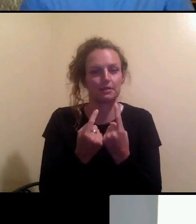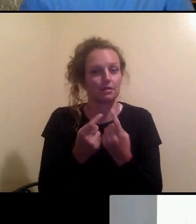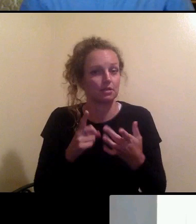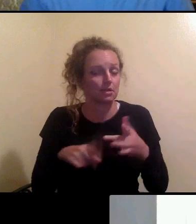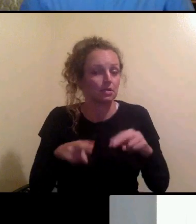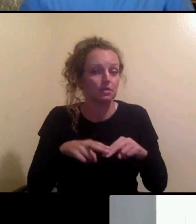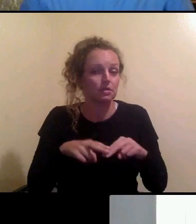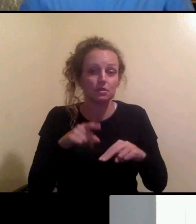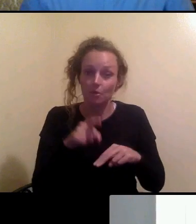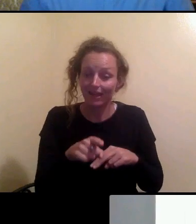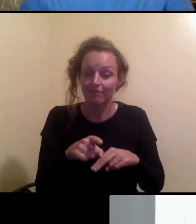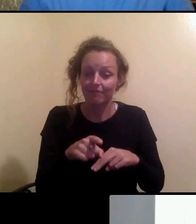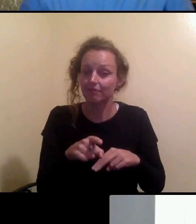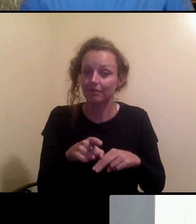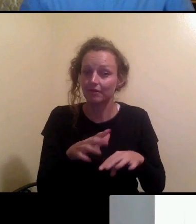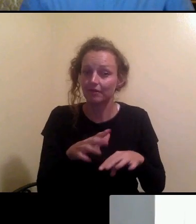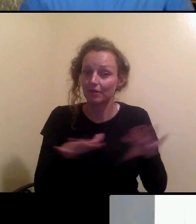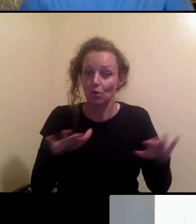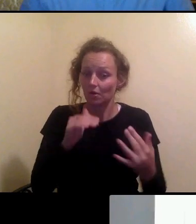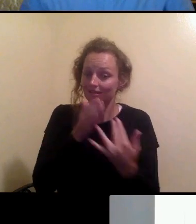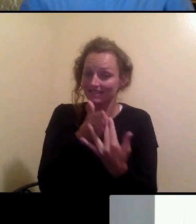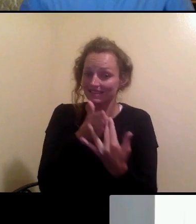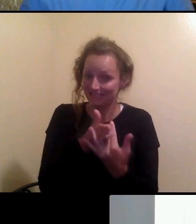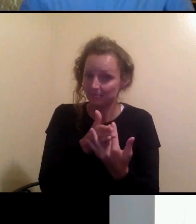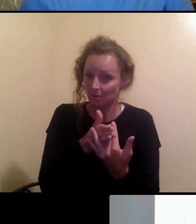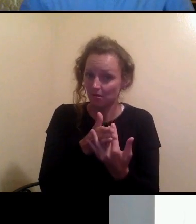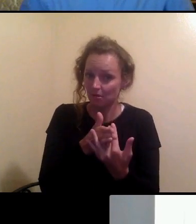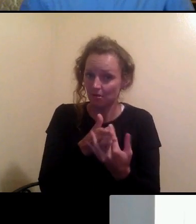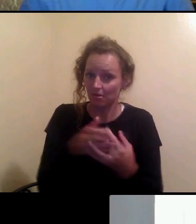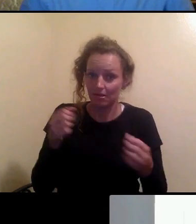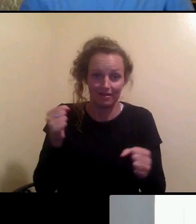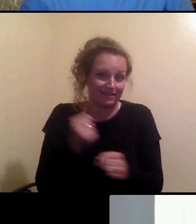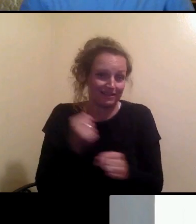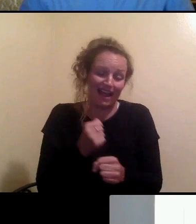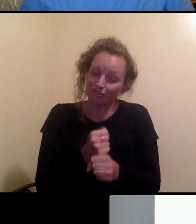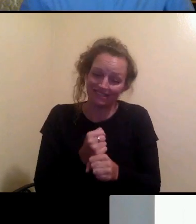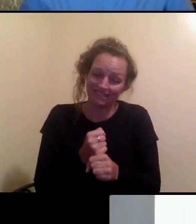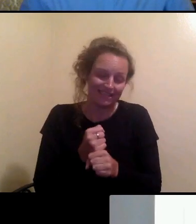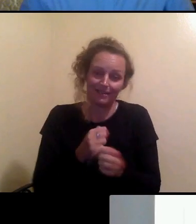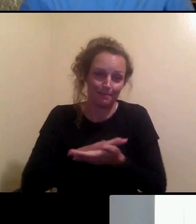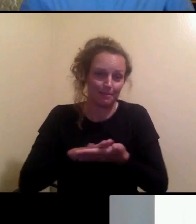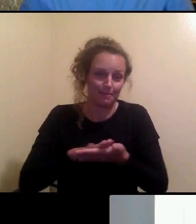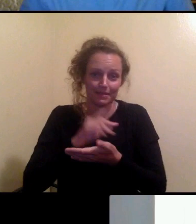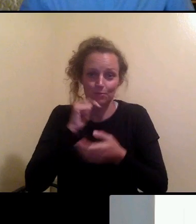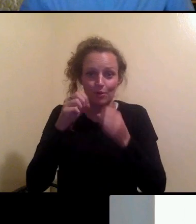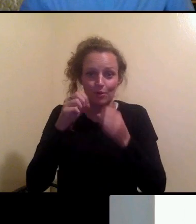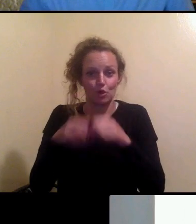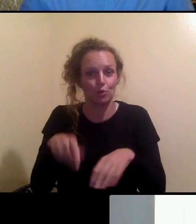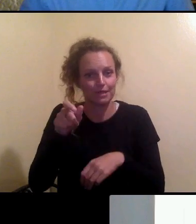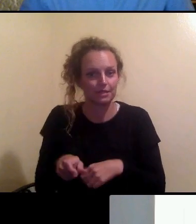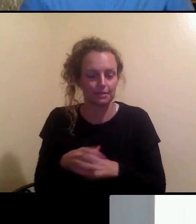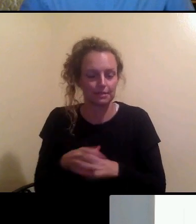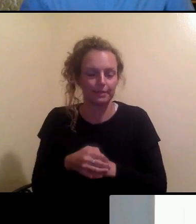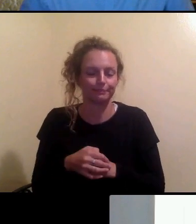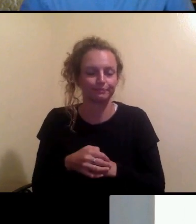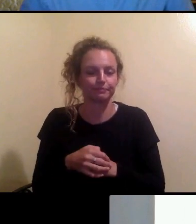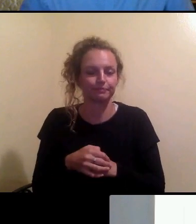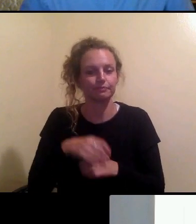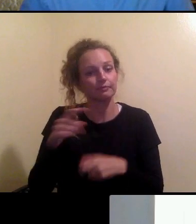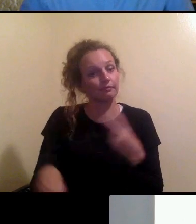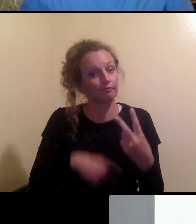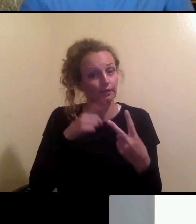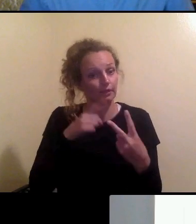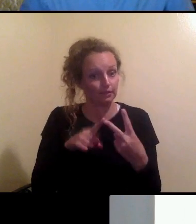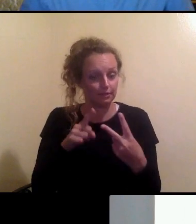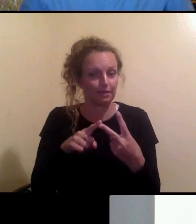not doing it. Then the next best thing for us is social media. So once we have a good trip, everybody's